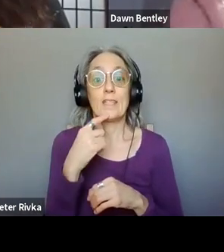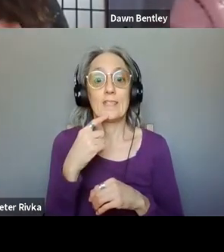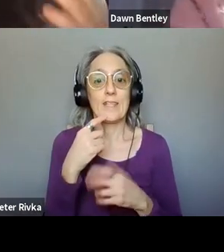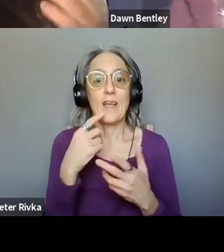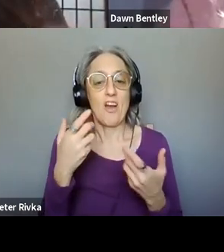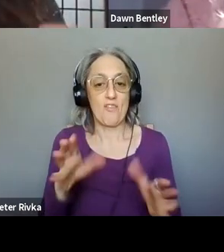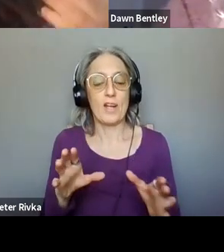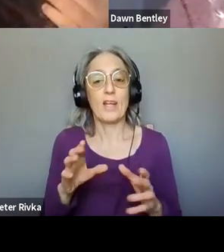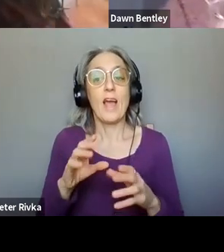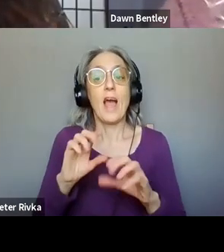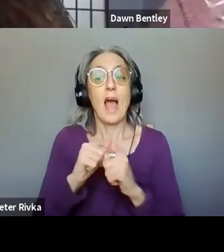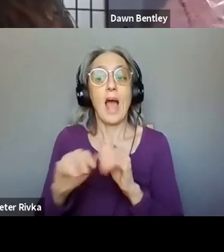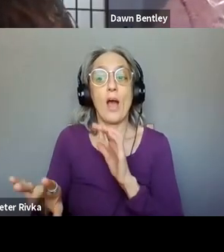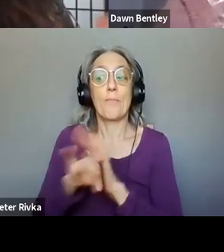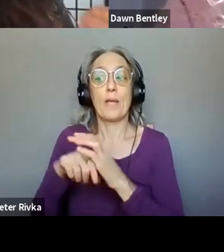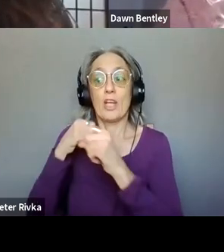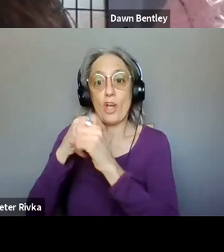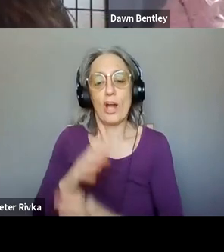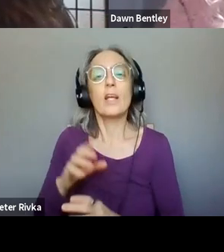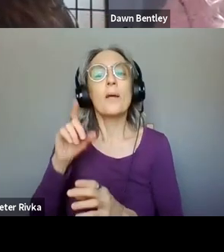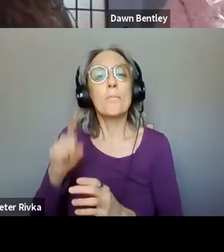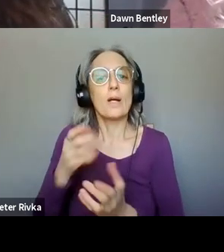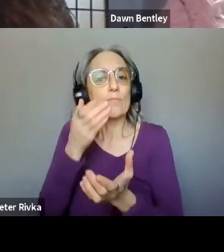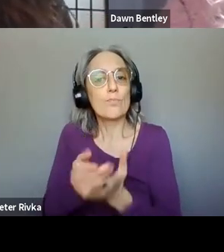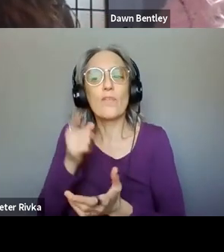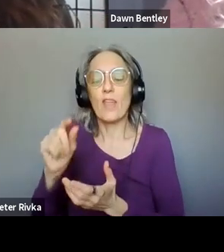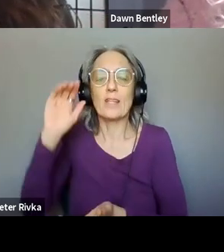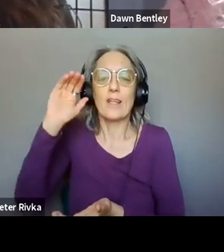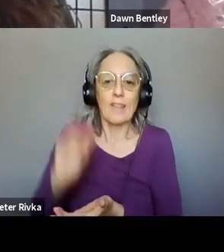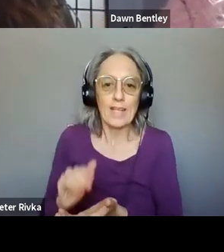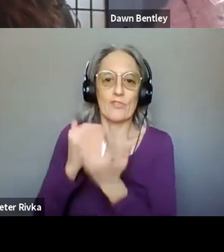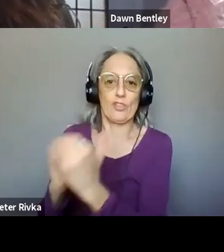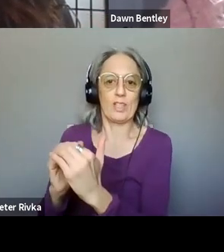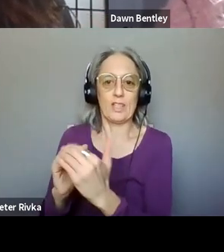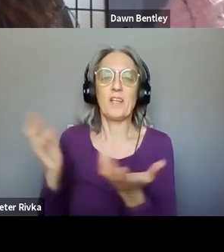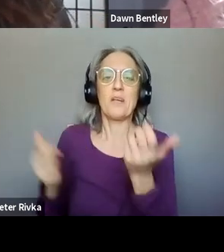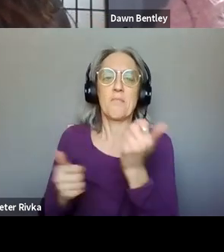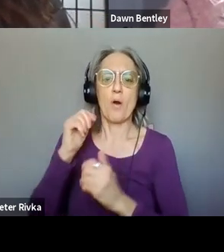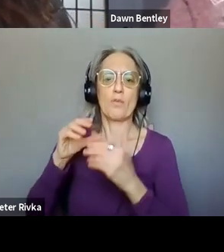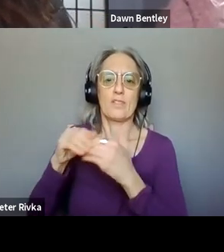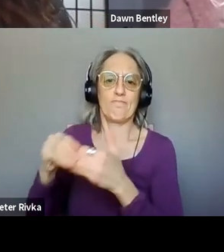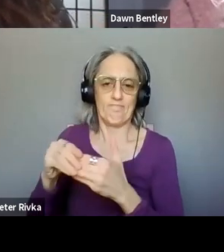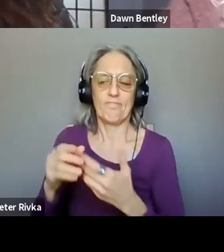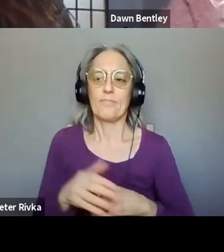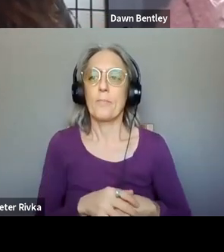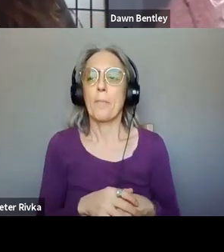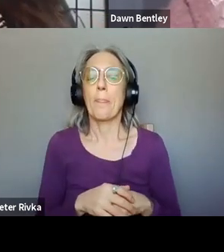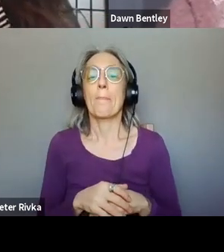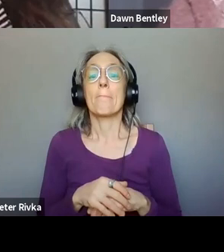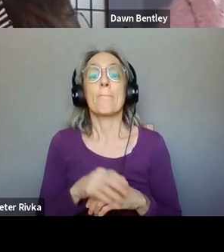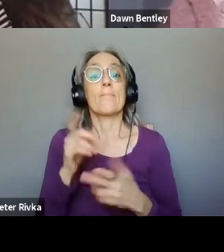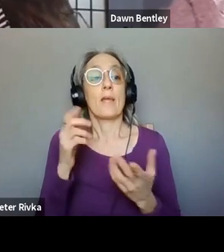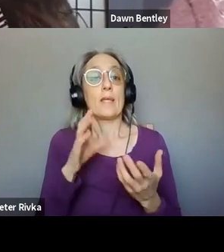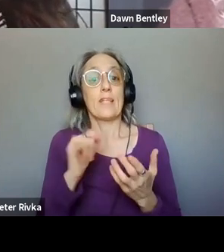you have to show that it's the least restrictive alternative. So the least restrictions on civil rights that will keep the